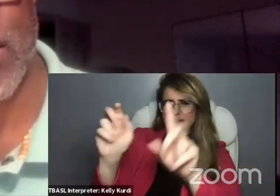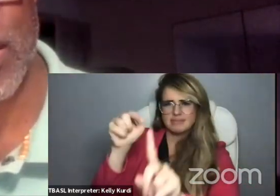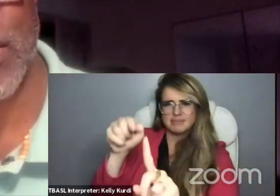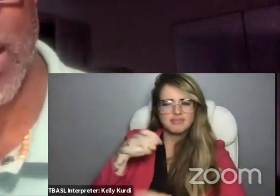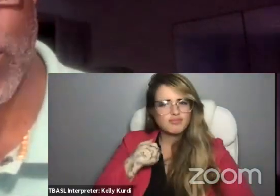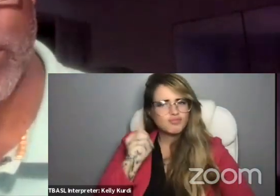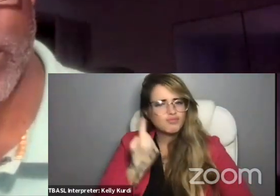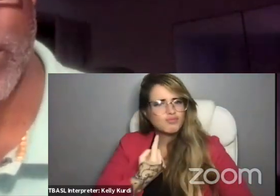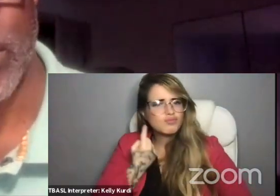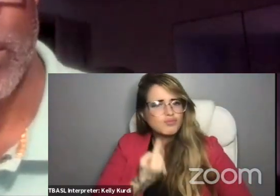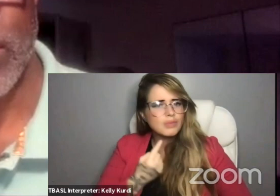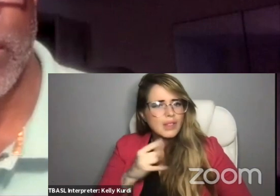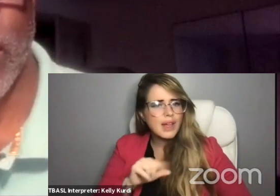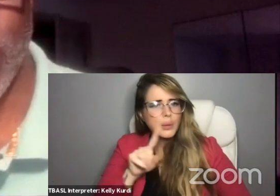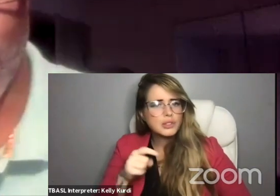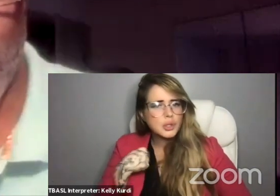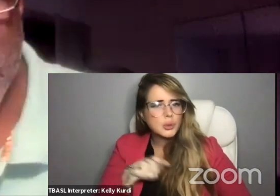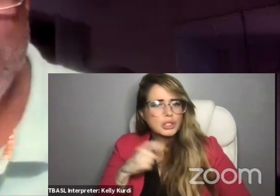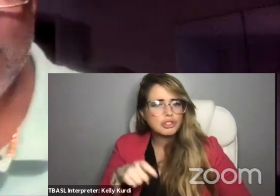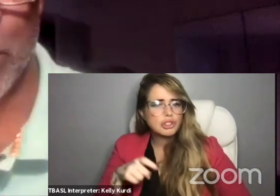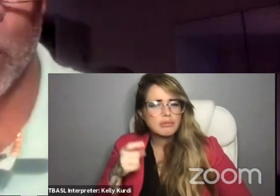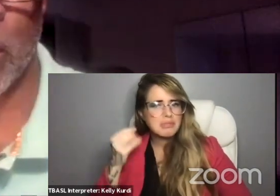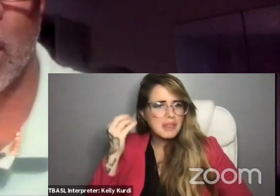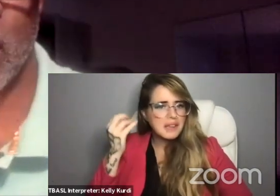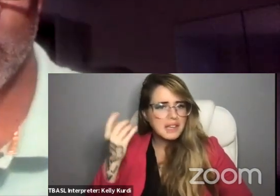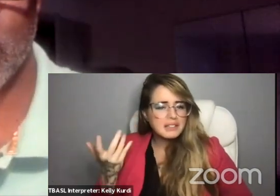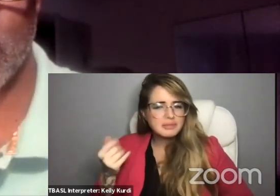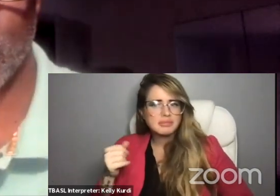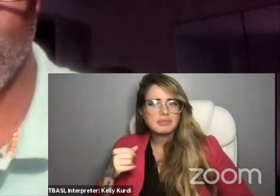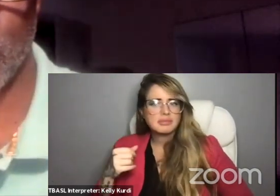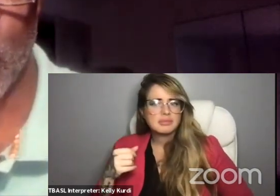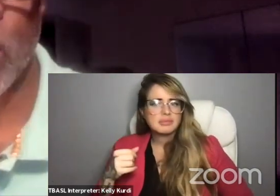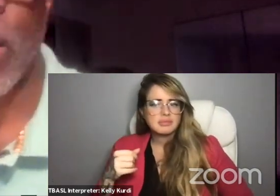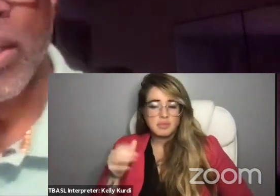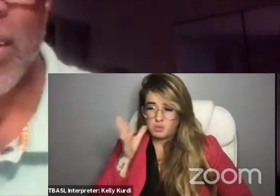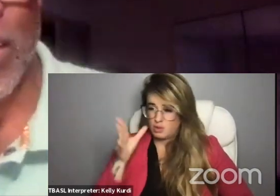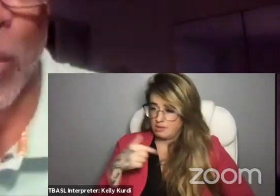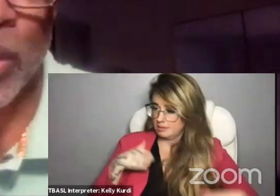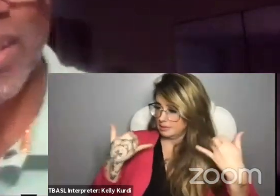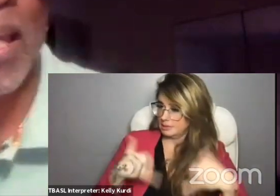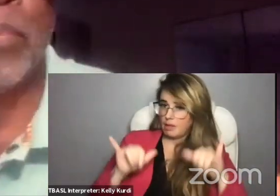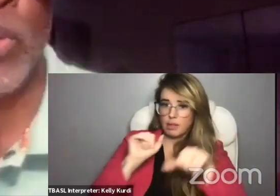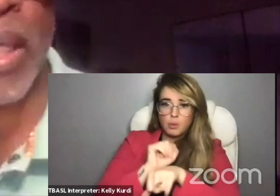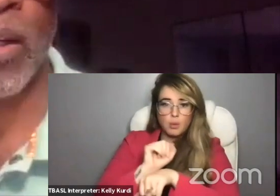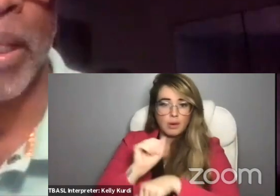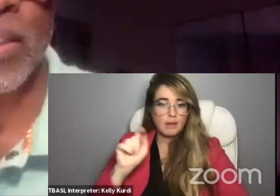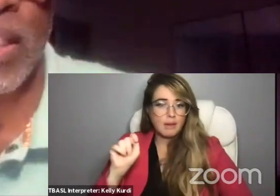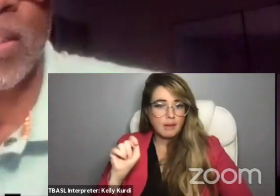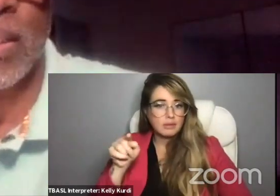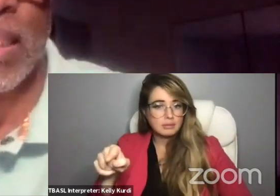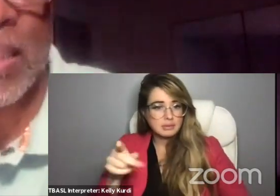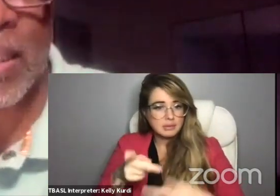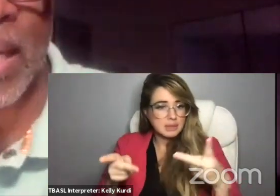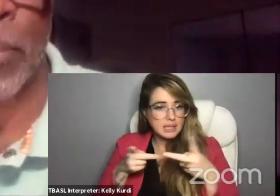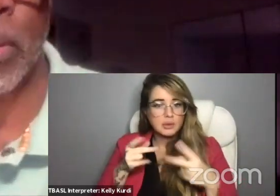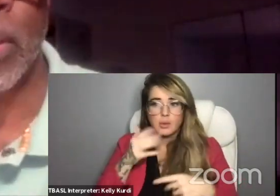ask ourselves. And I wonder, you know, would I still be working at Windows in the World? Would, you know, you can't go back and change